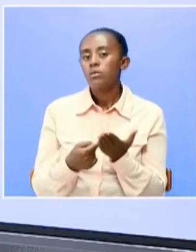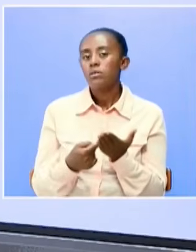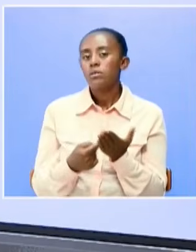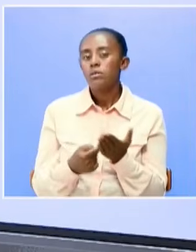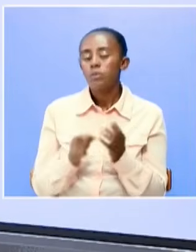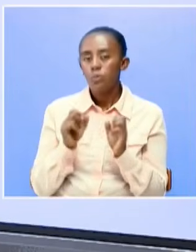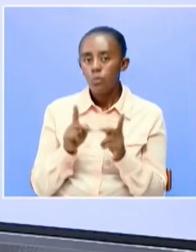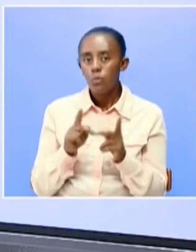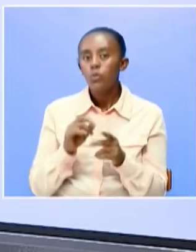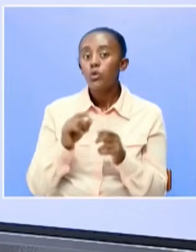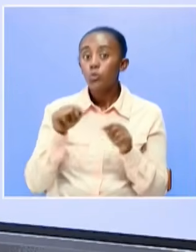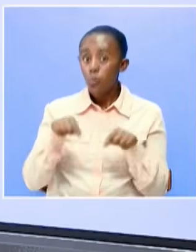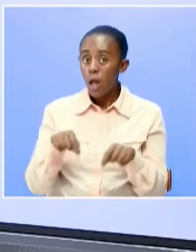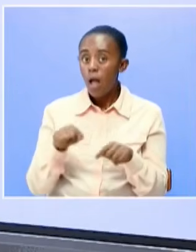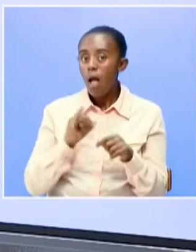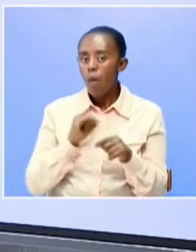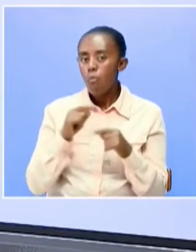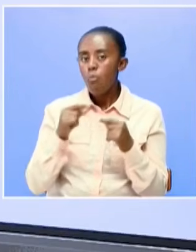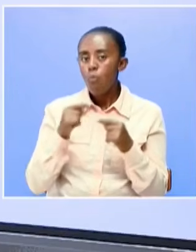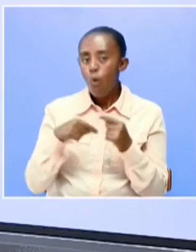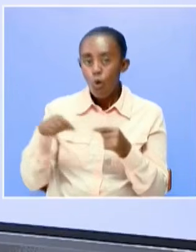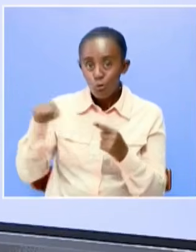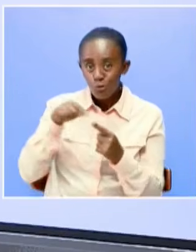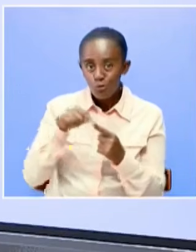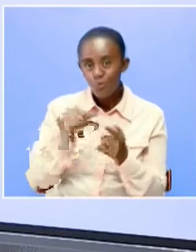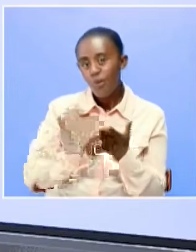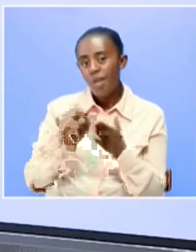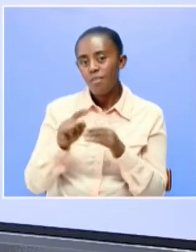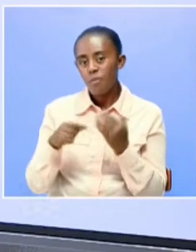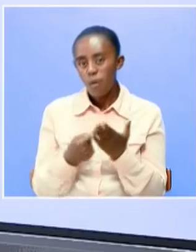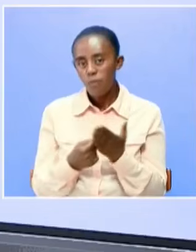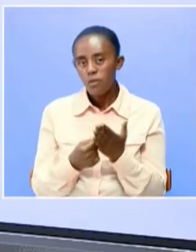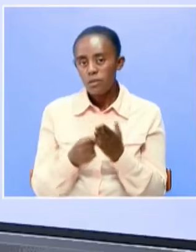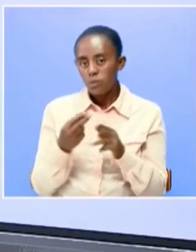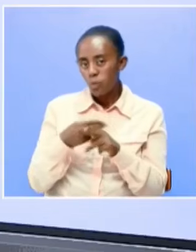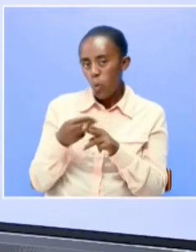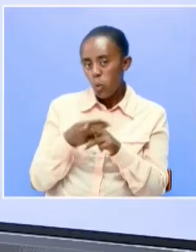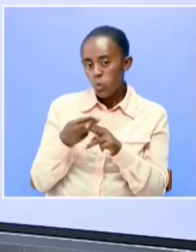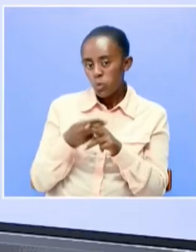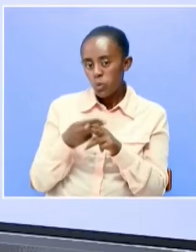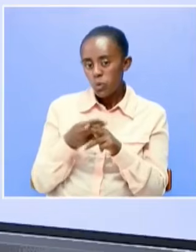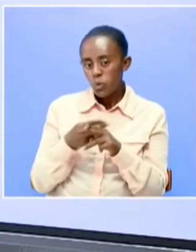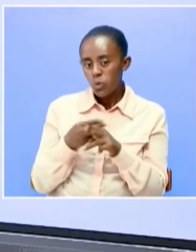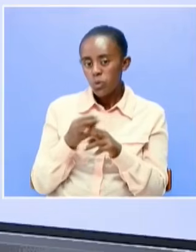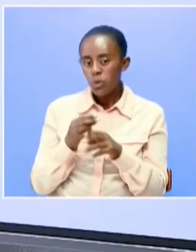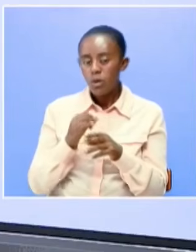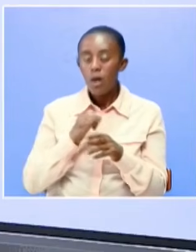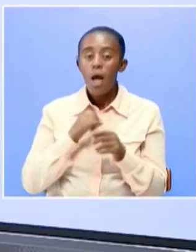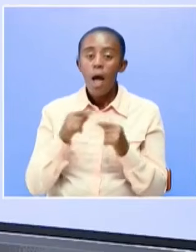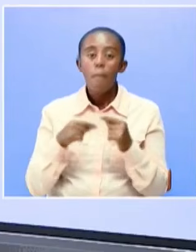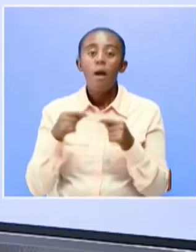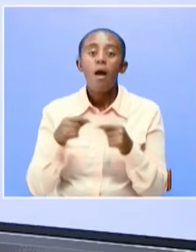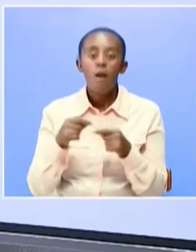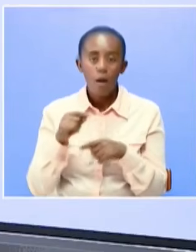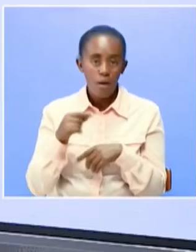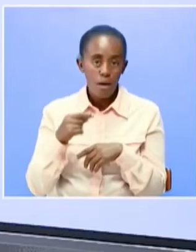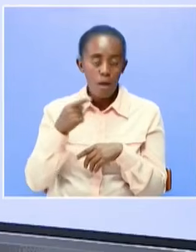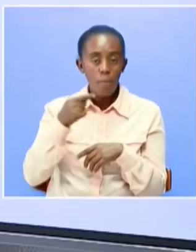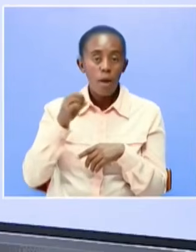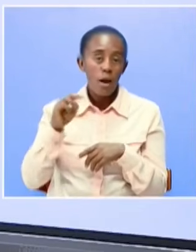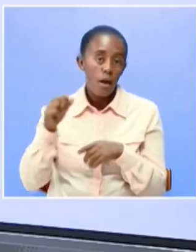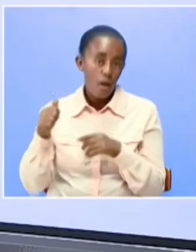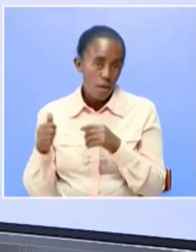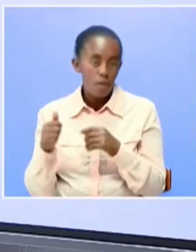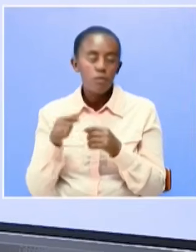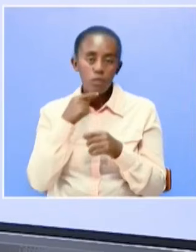Okay? Today I'm going to write about. And if you make this one short, maybe you can say, I'm going to